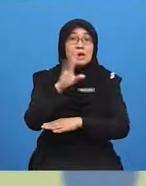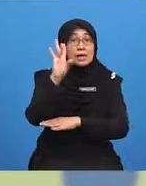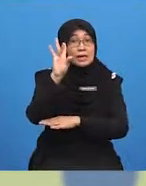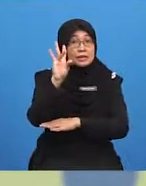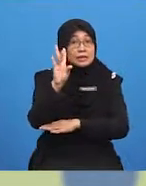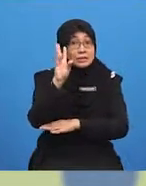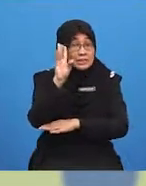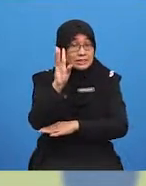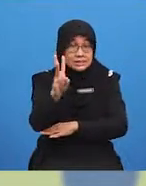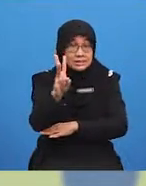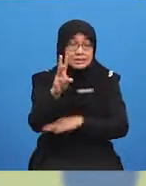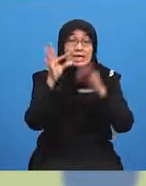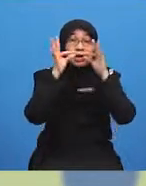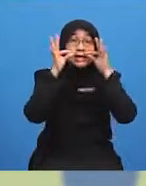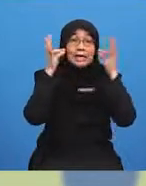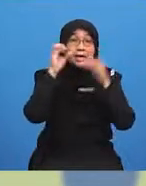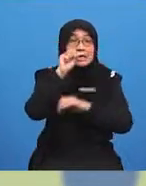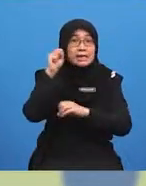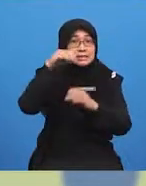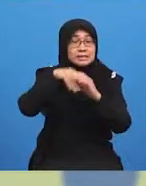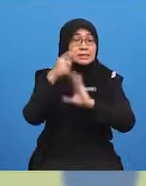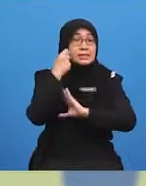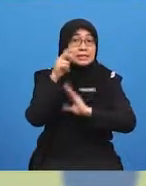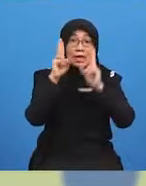cats in the hall.